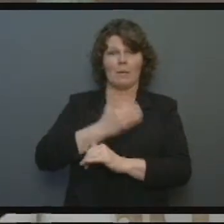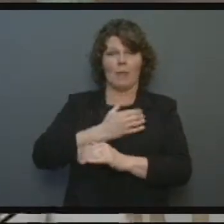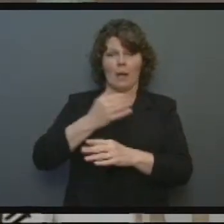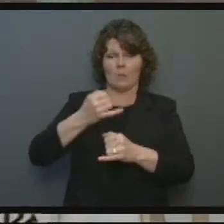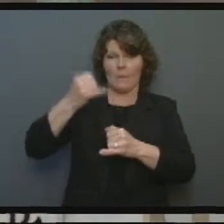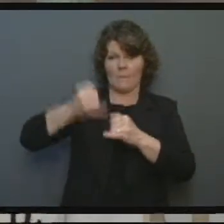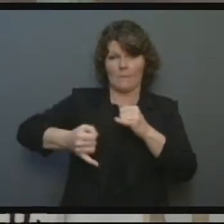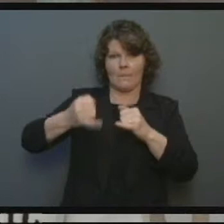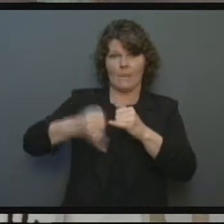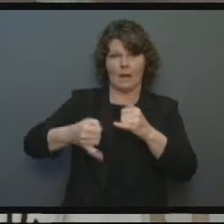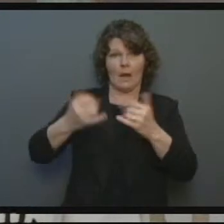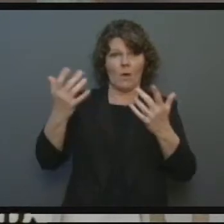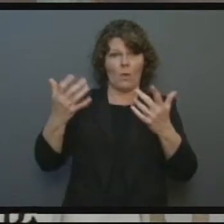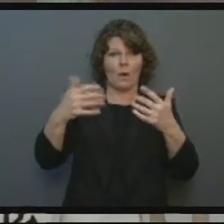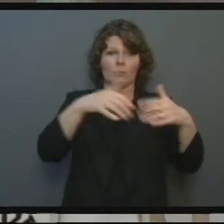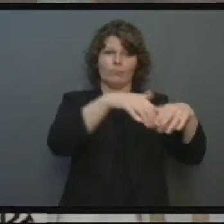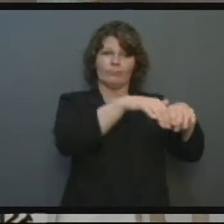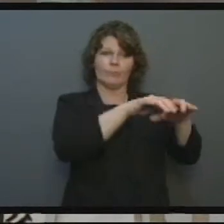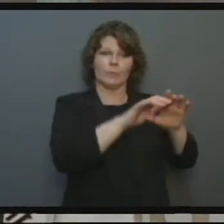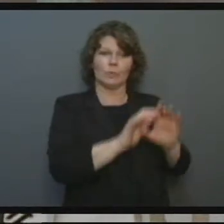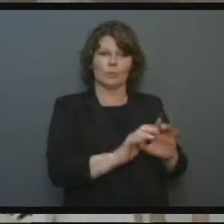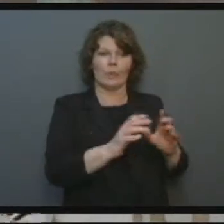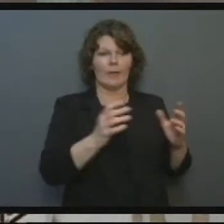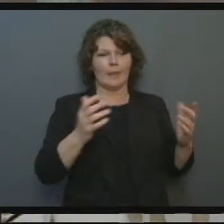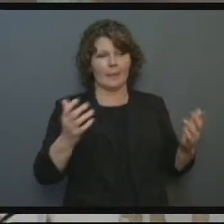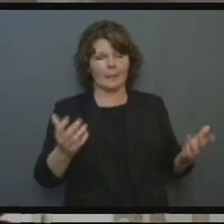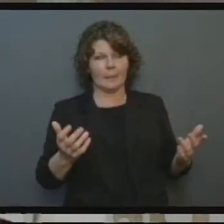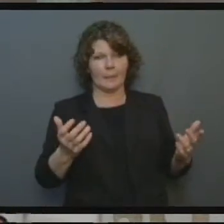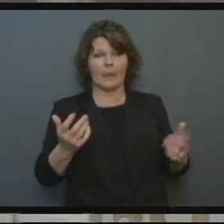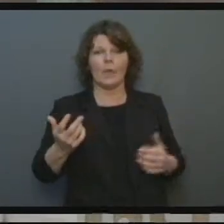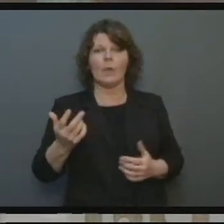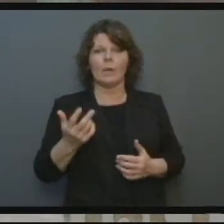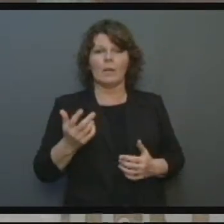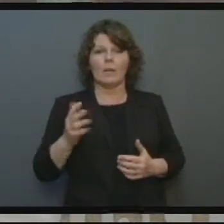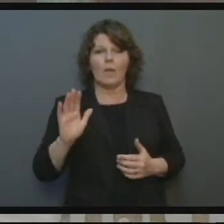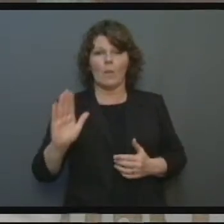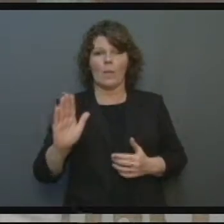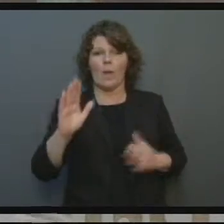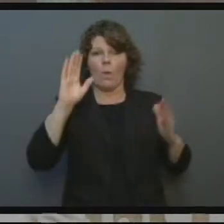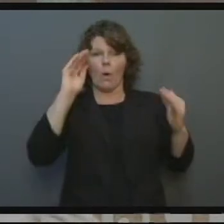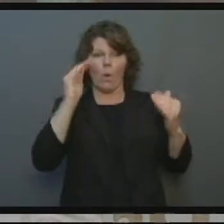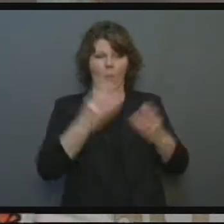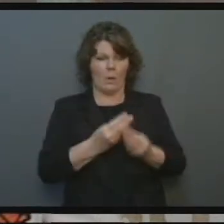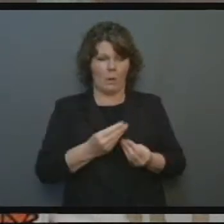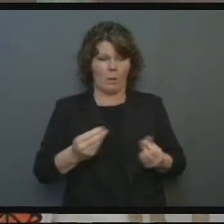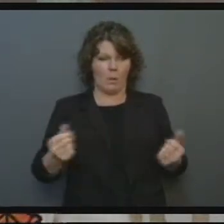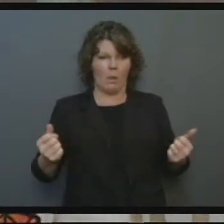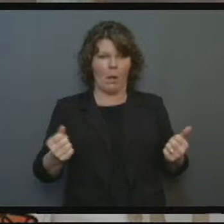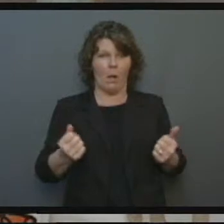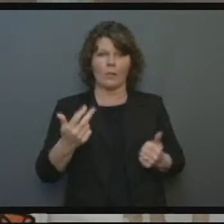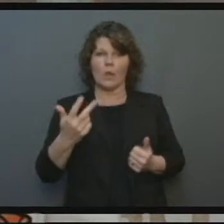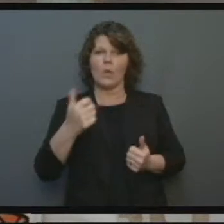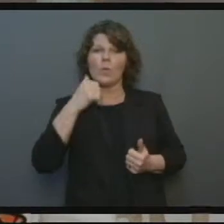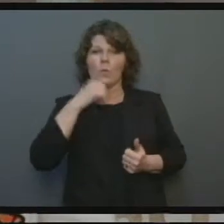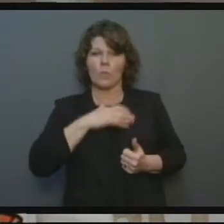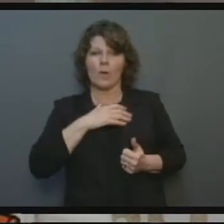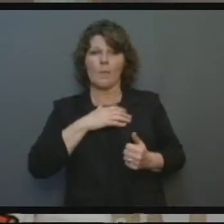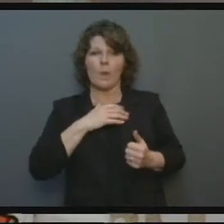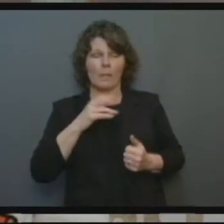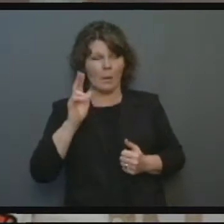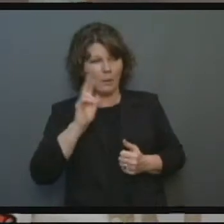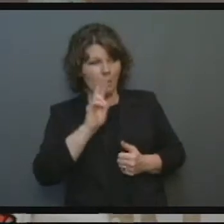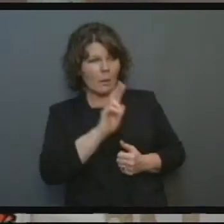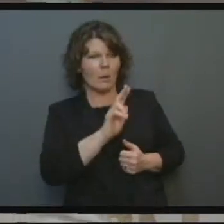finality of the grave. And now their hope was gone. All that had been given to the women by this Jesus was